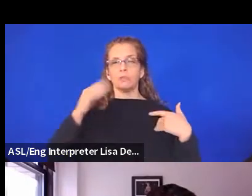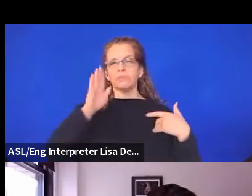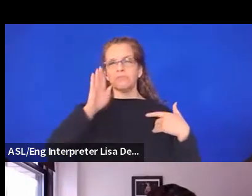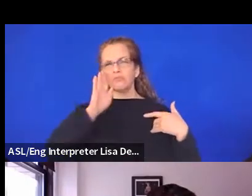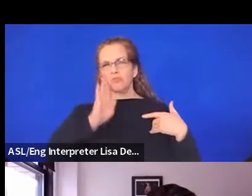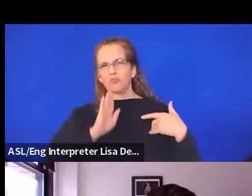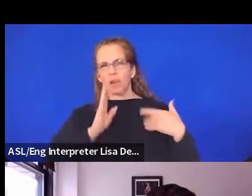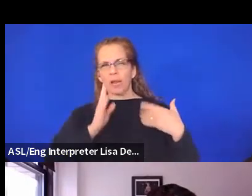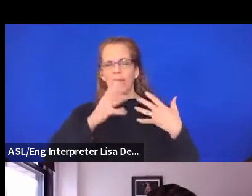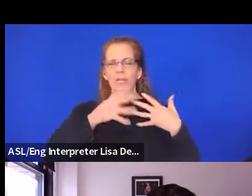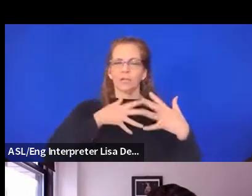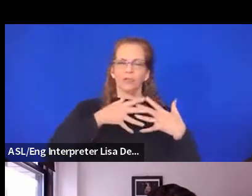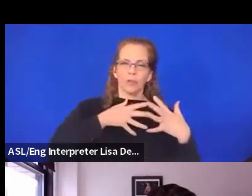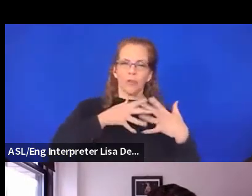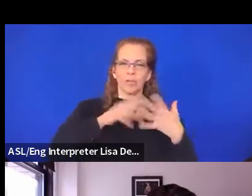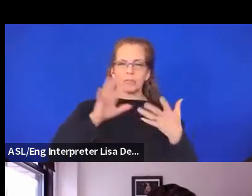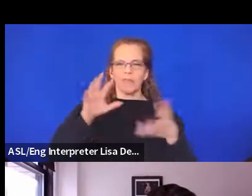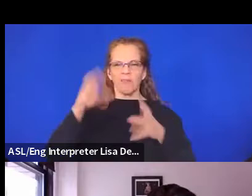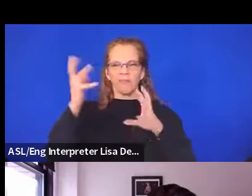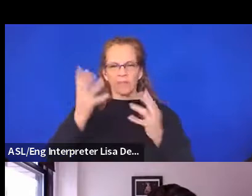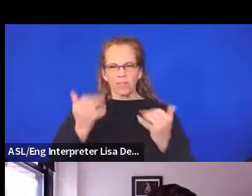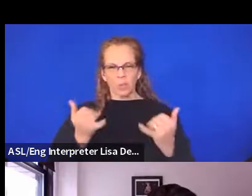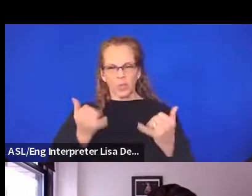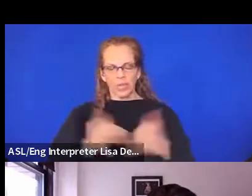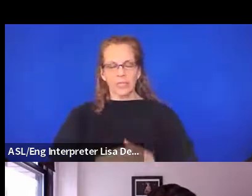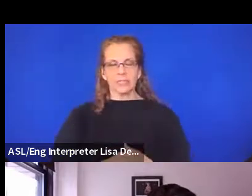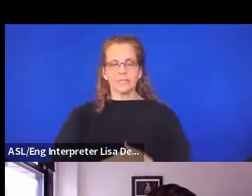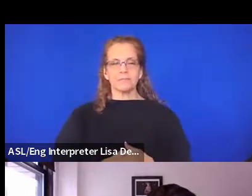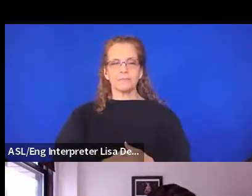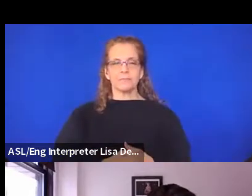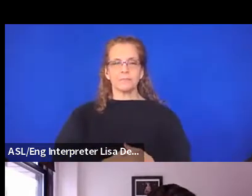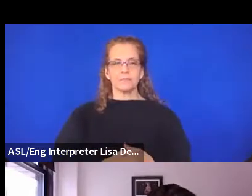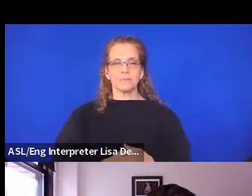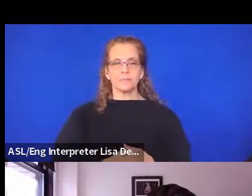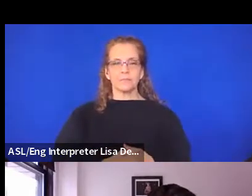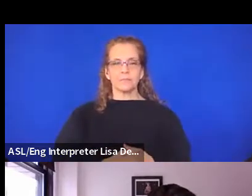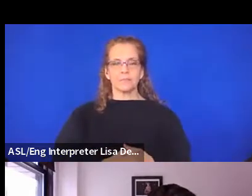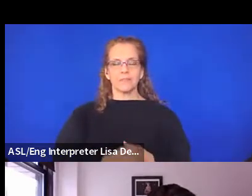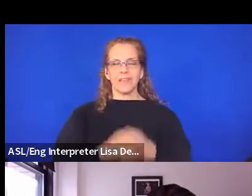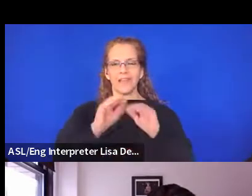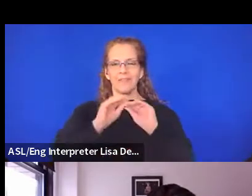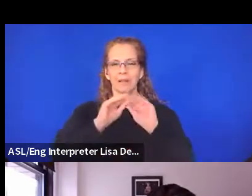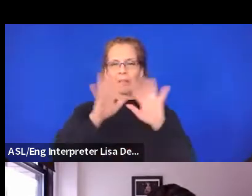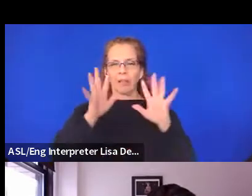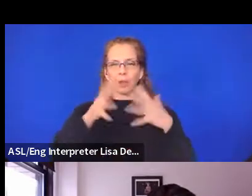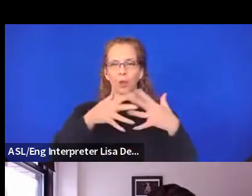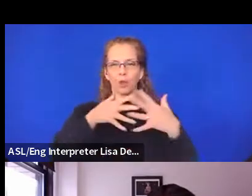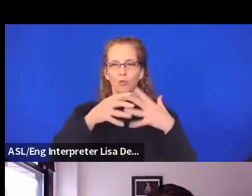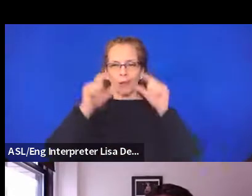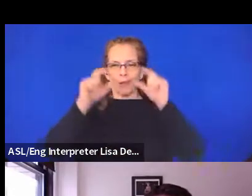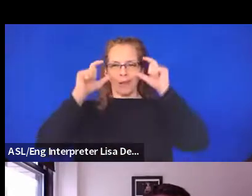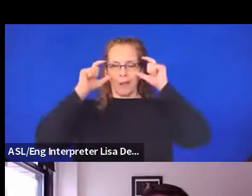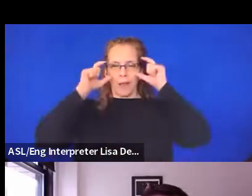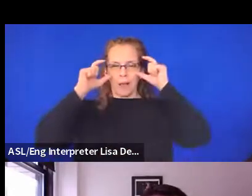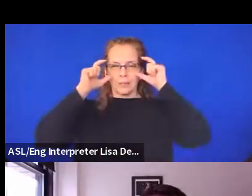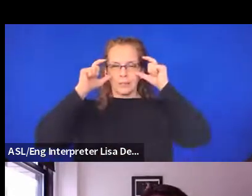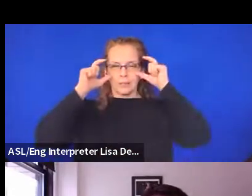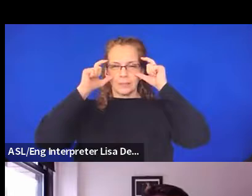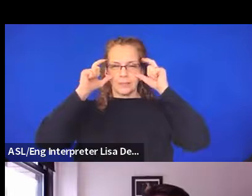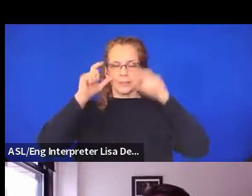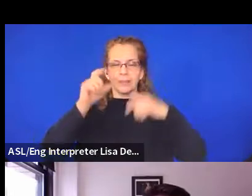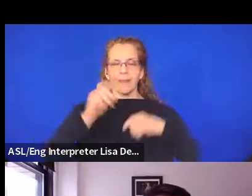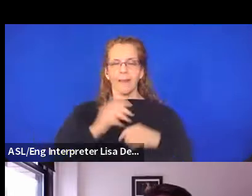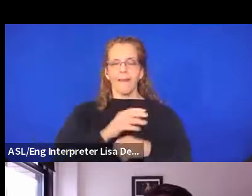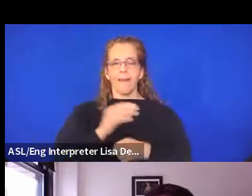of a mess today. I wear clear gray framed glasses, and I'm